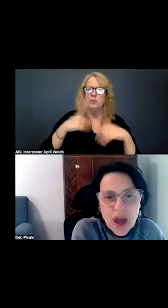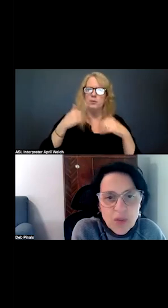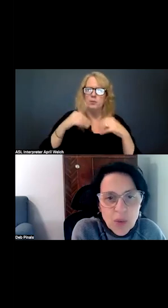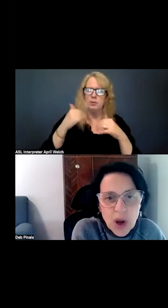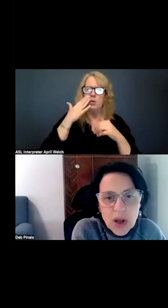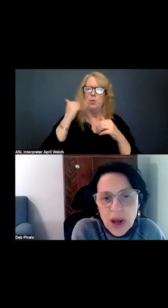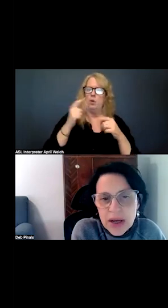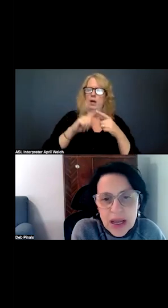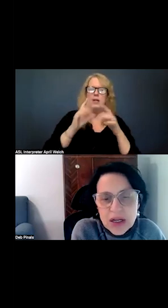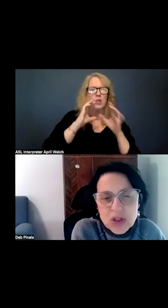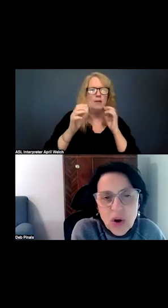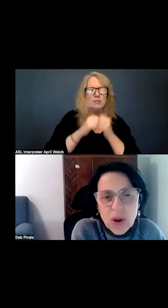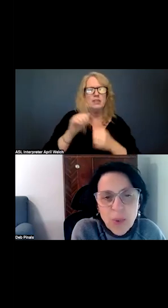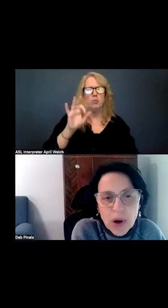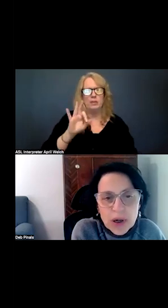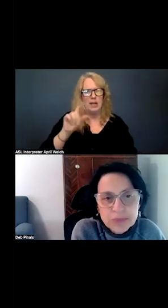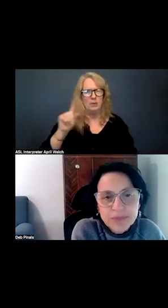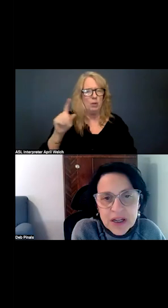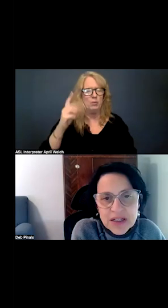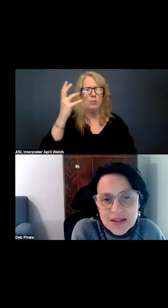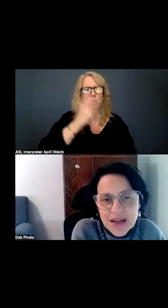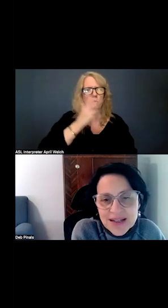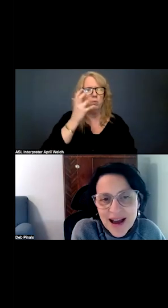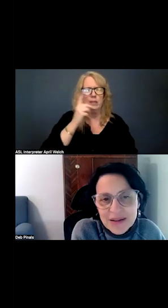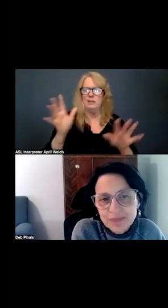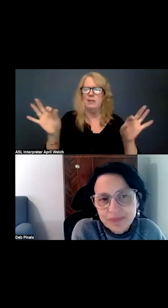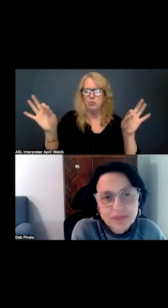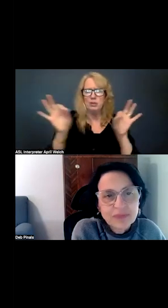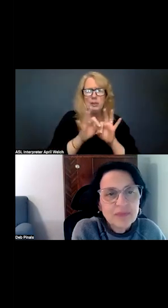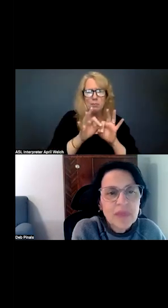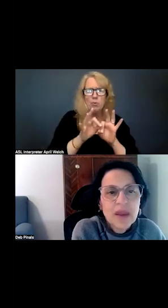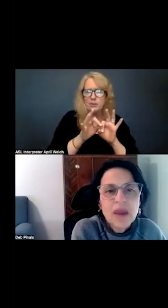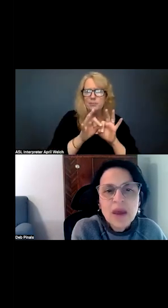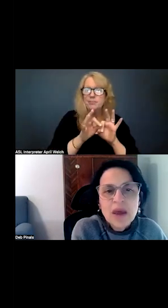with 911, 988 is so important. Next slide.